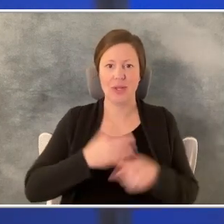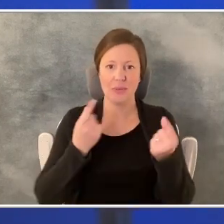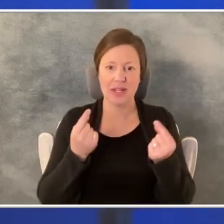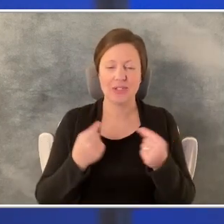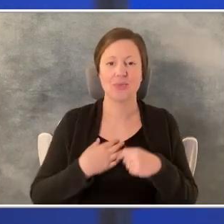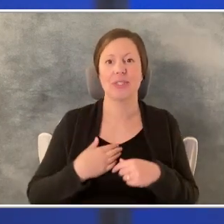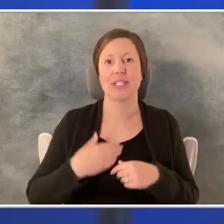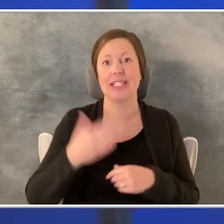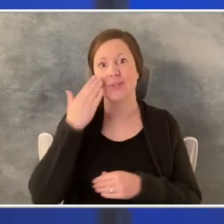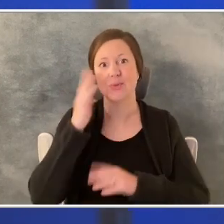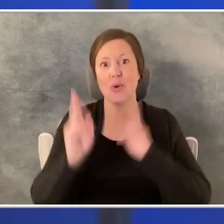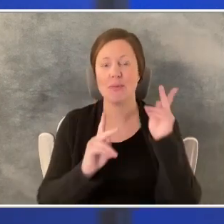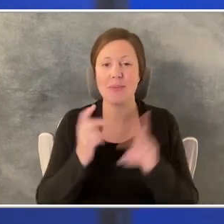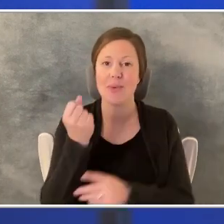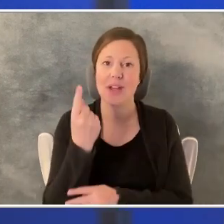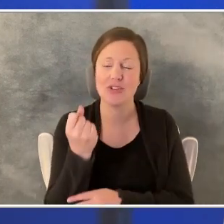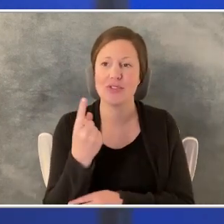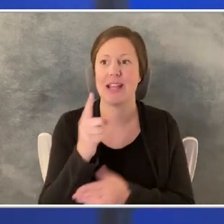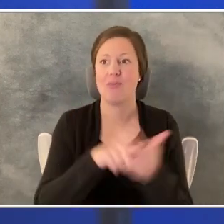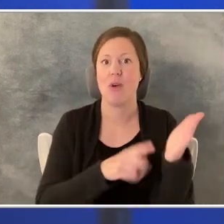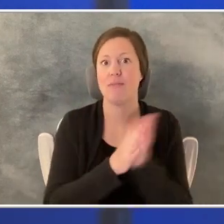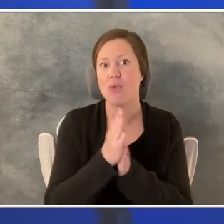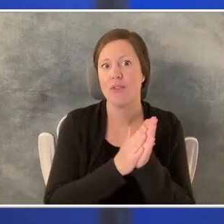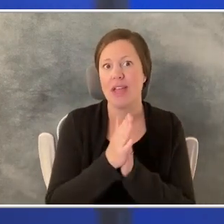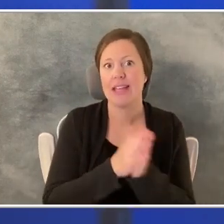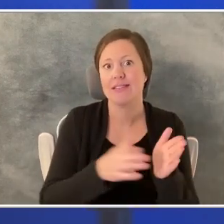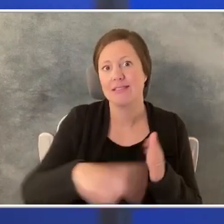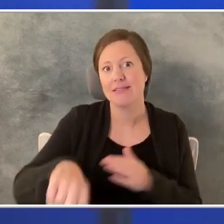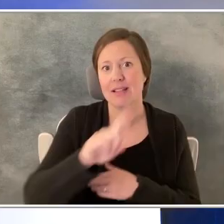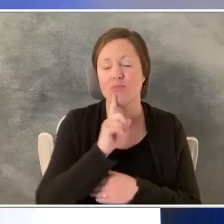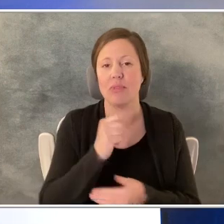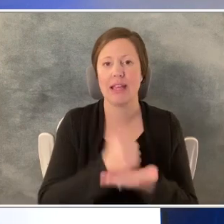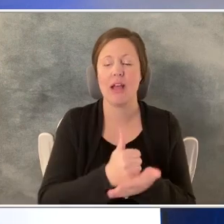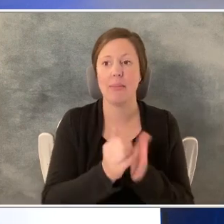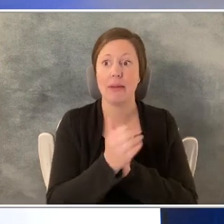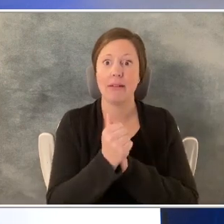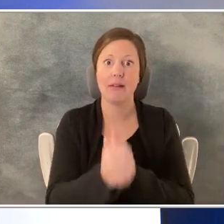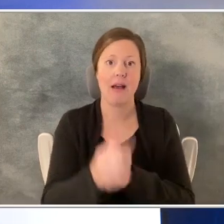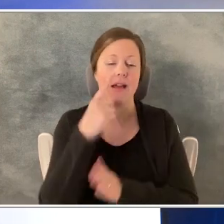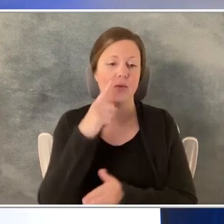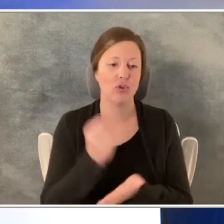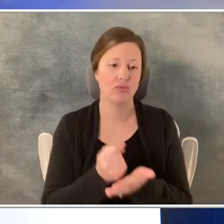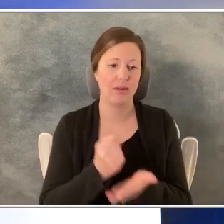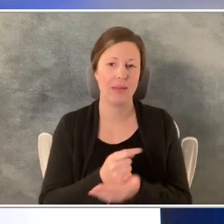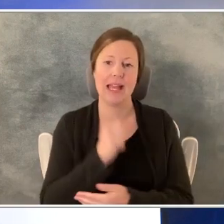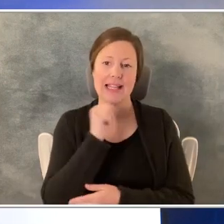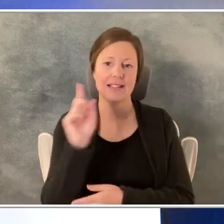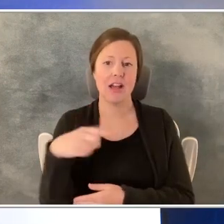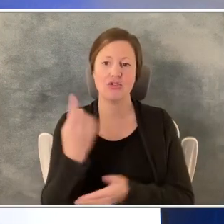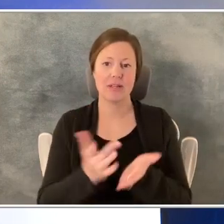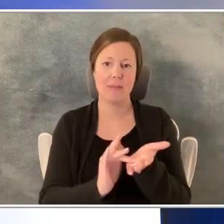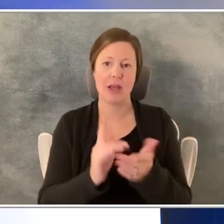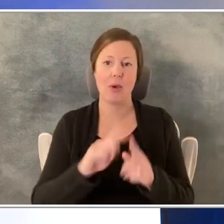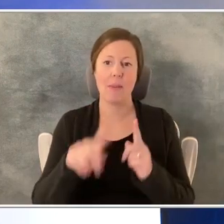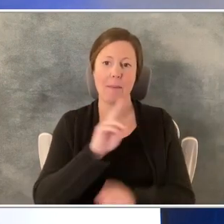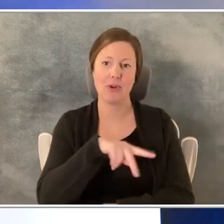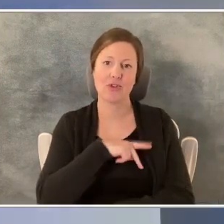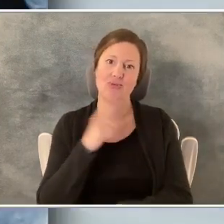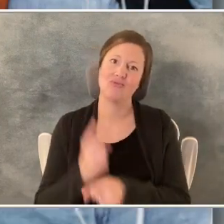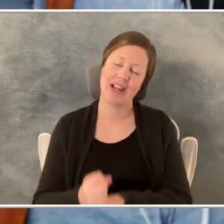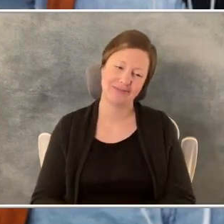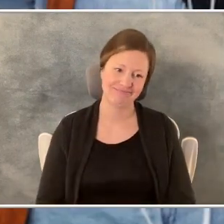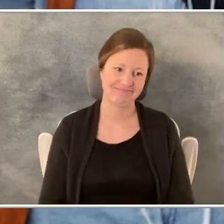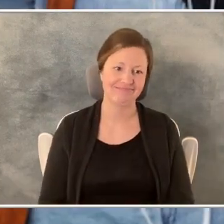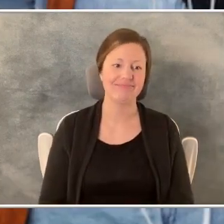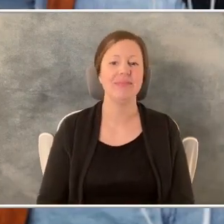understand what drives them, what motivates them, to help guide them towards that appropriate treatment. Not just clinical, it's Correct. personal. It's very personal. Yeah. Well, we have more questions. If you have